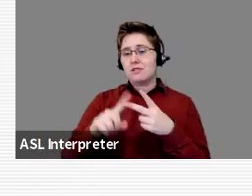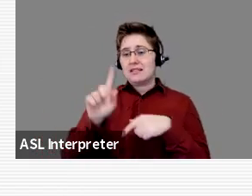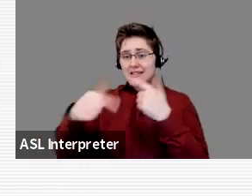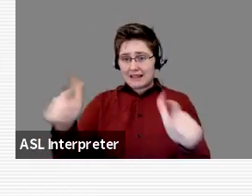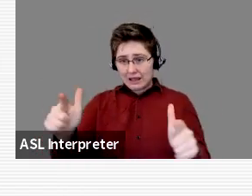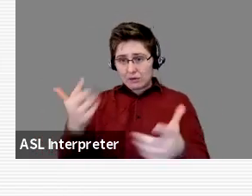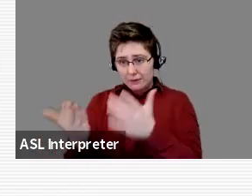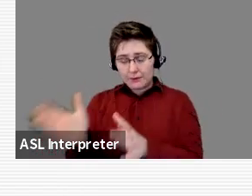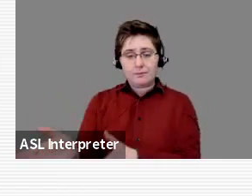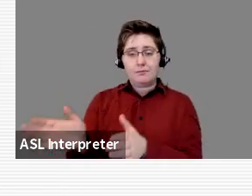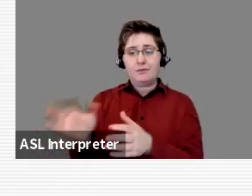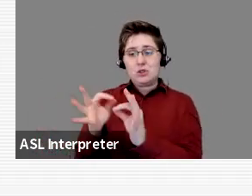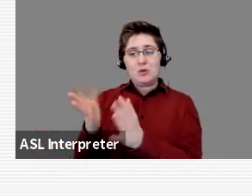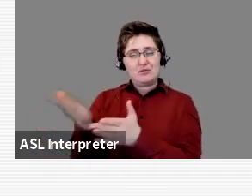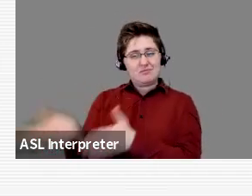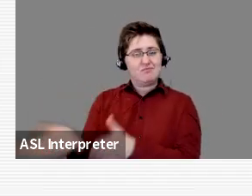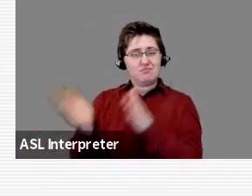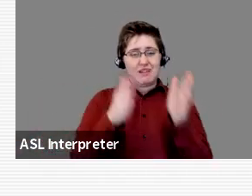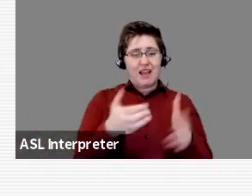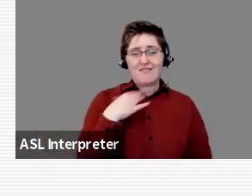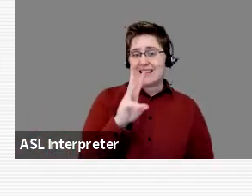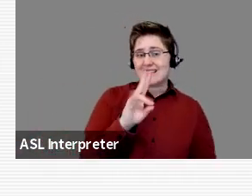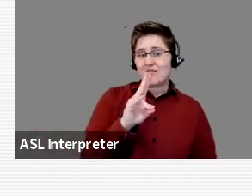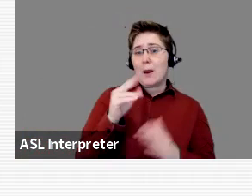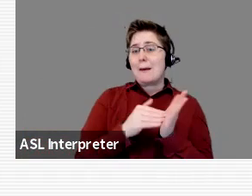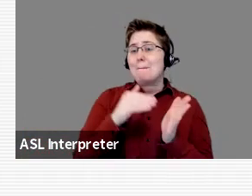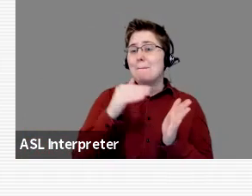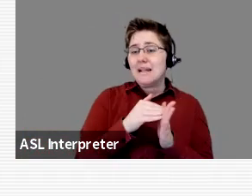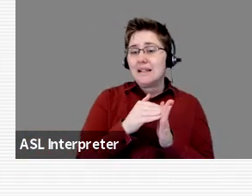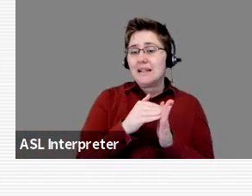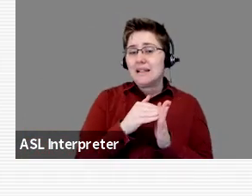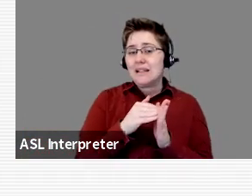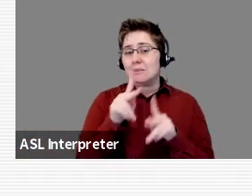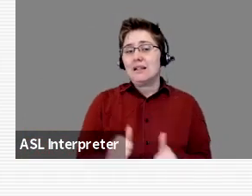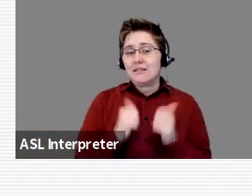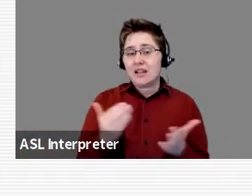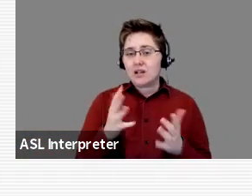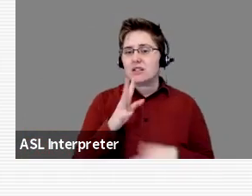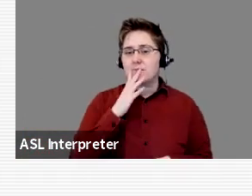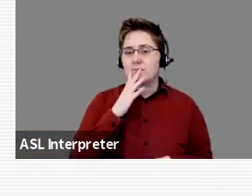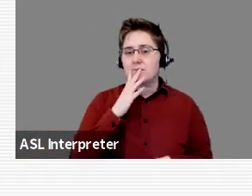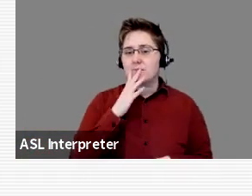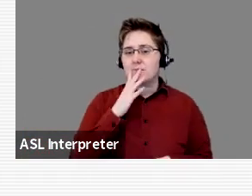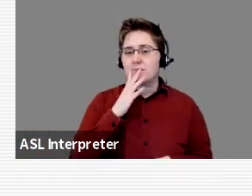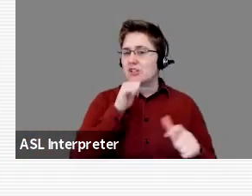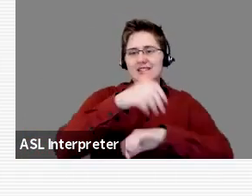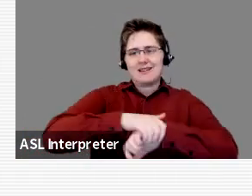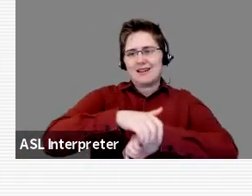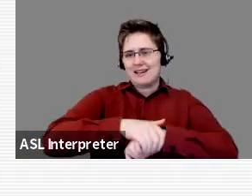language interpreters, we have 67 million US residents who speak a different language other than English at